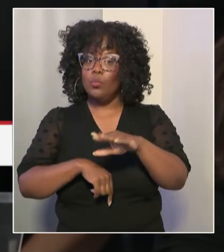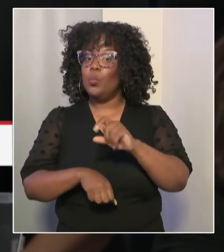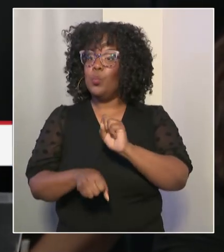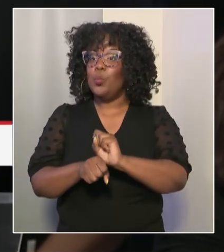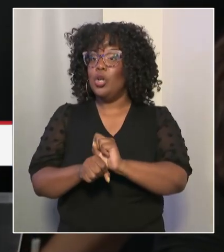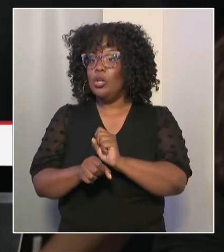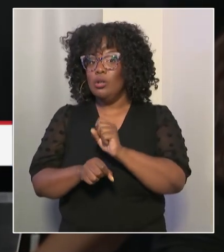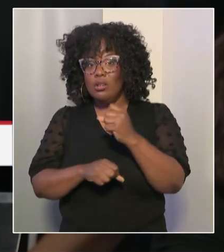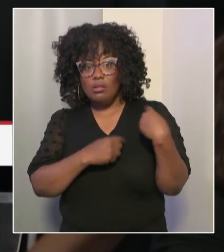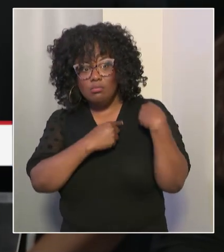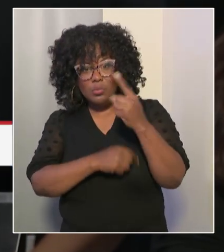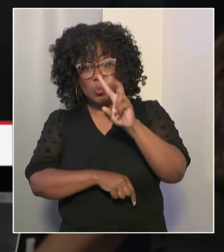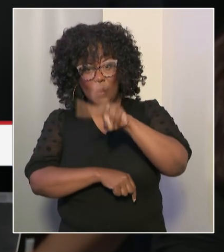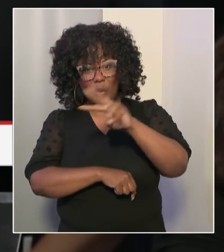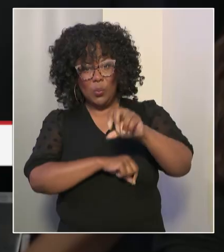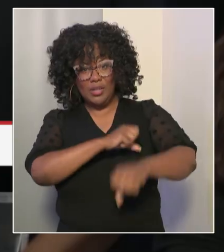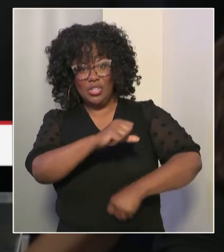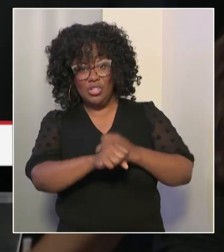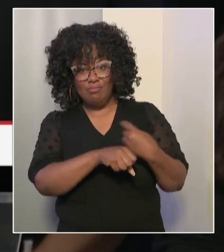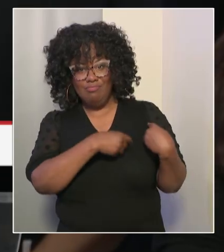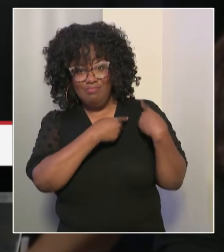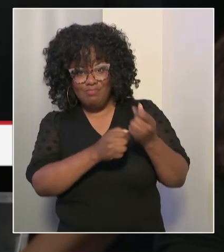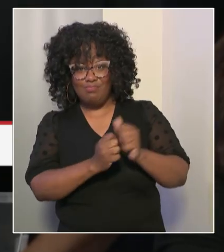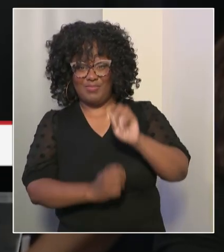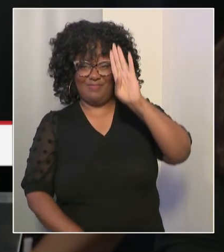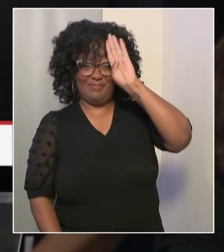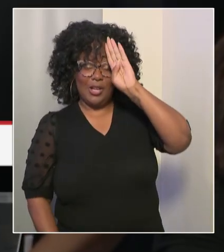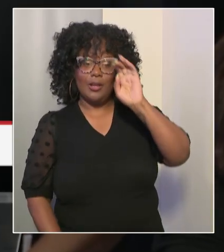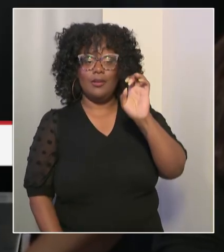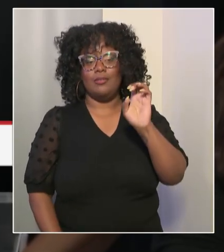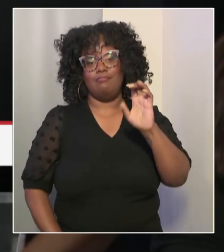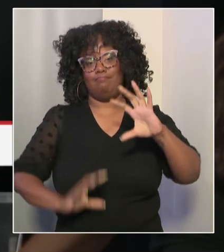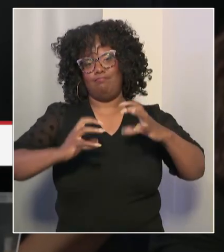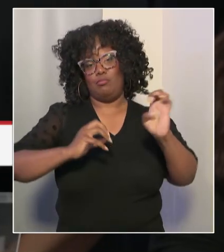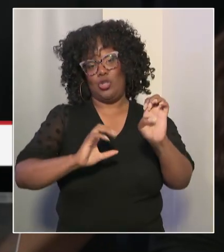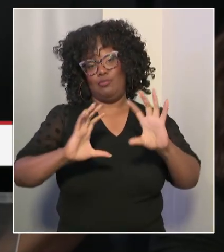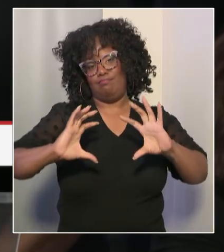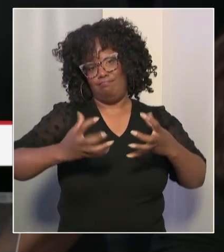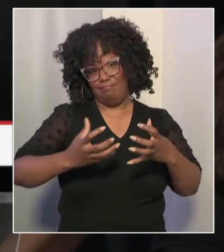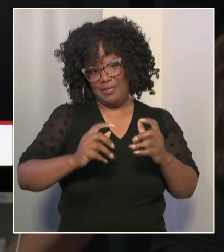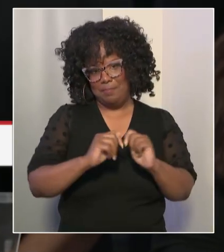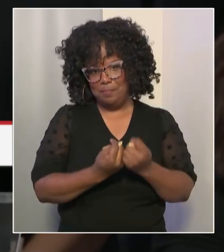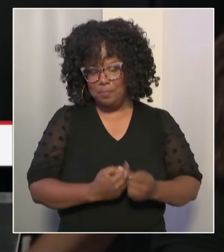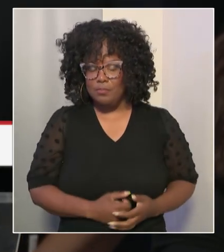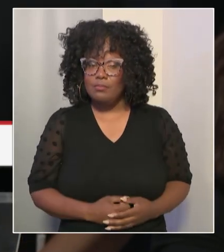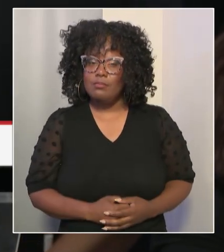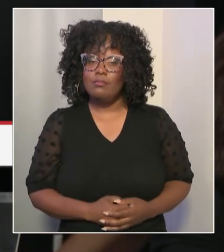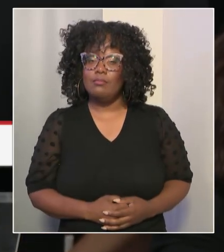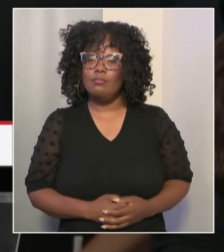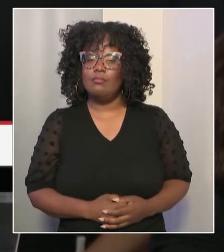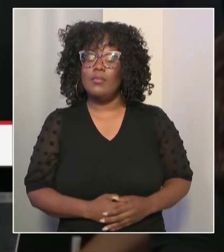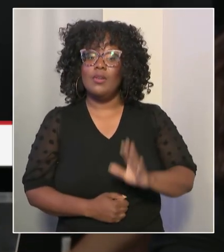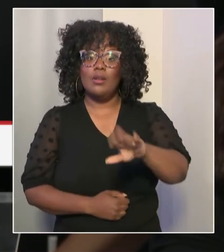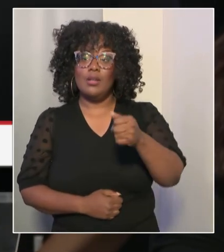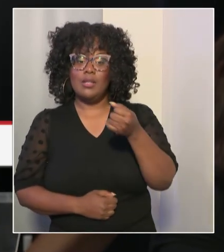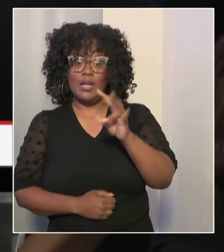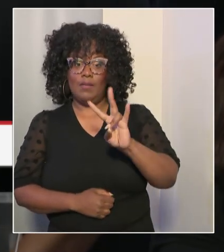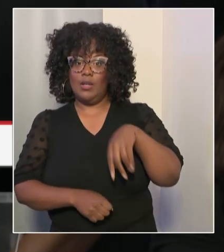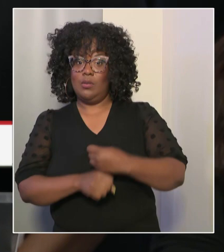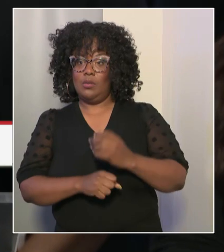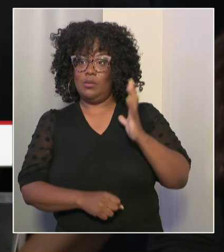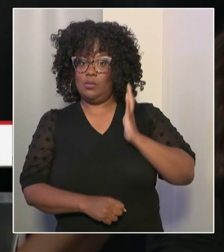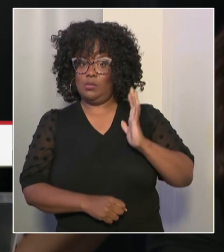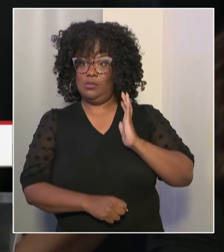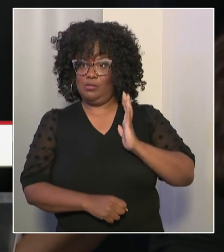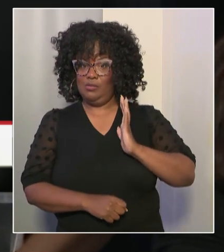management officer. When I was training to become a 911 call taker 17 years ago, it was my grandfather who